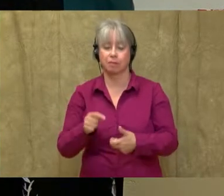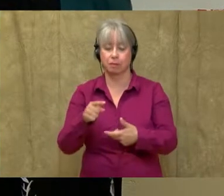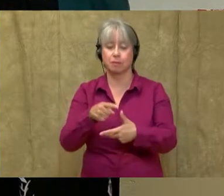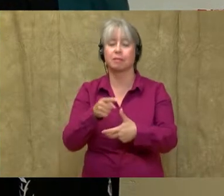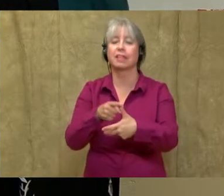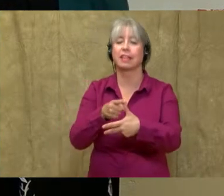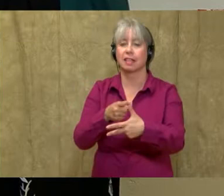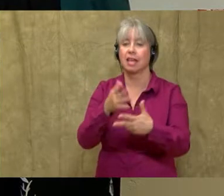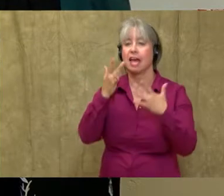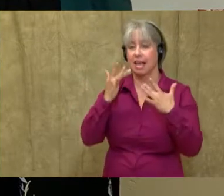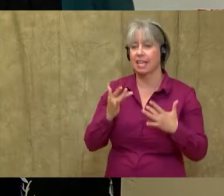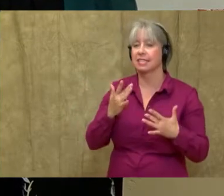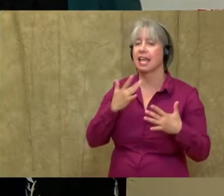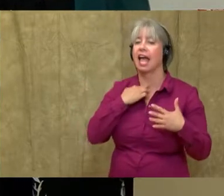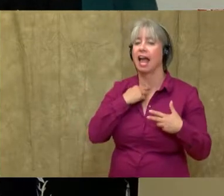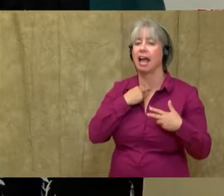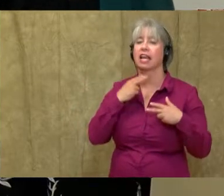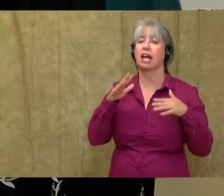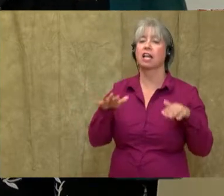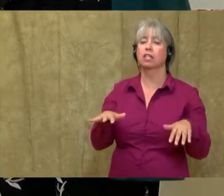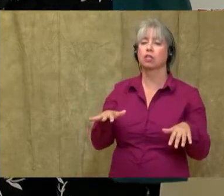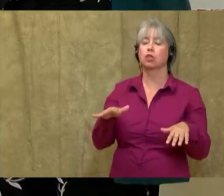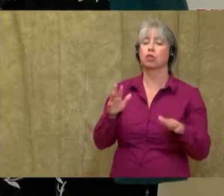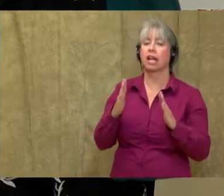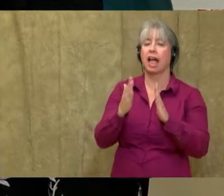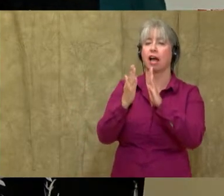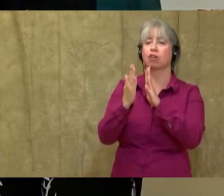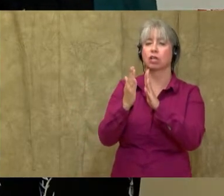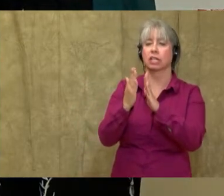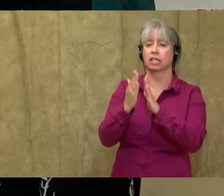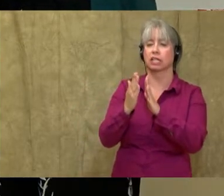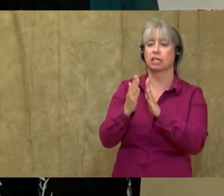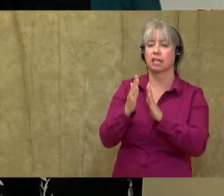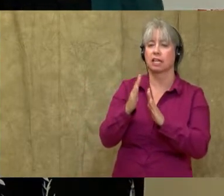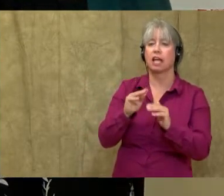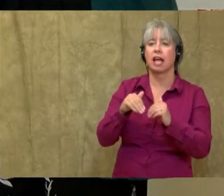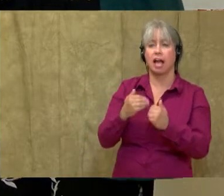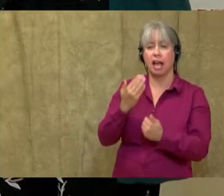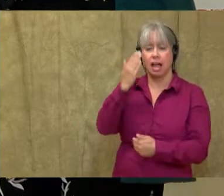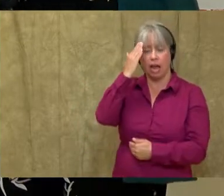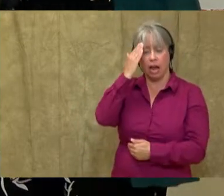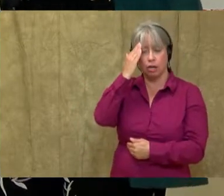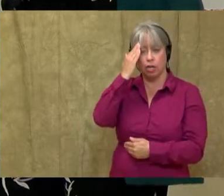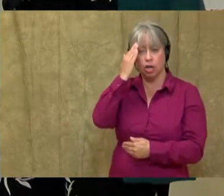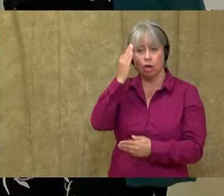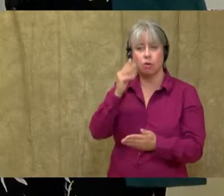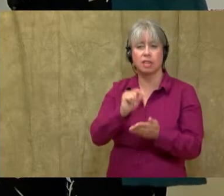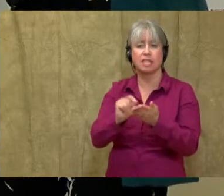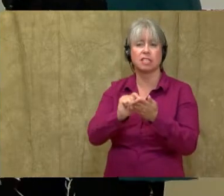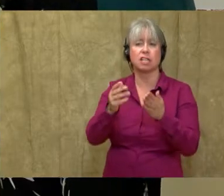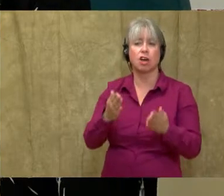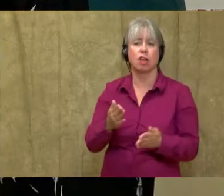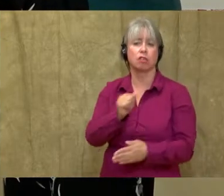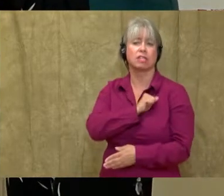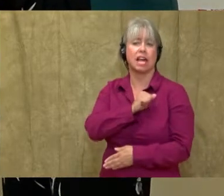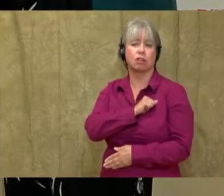A sad, uncertain outlook. How do we know that this is the author's attitude from throughout the poem?